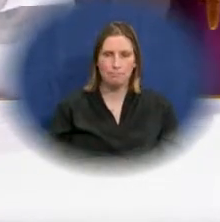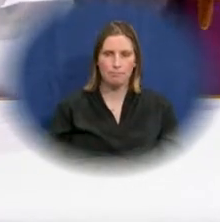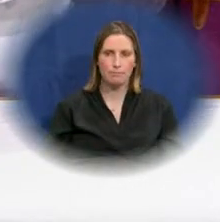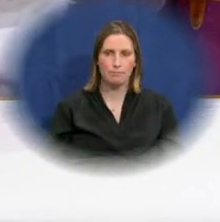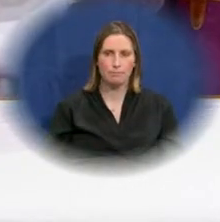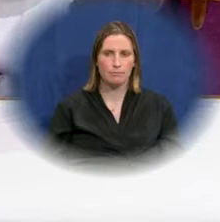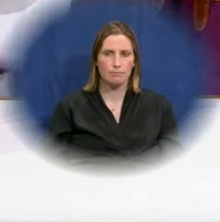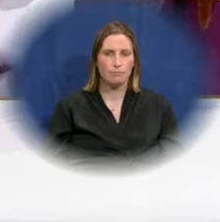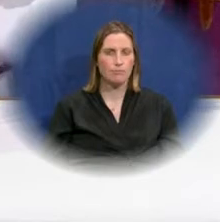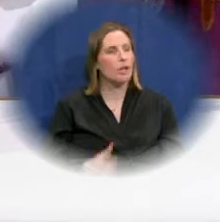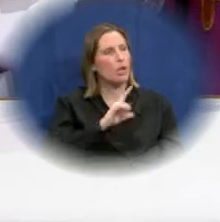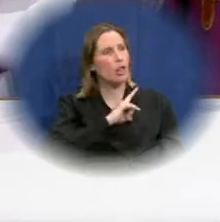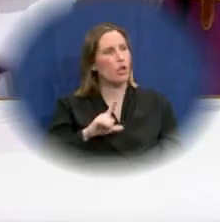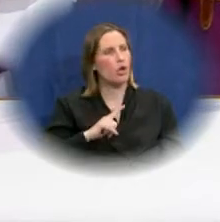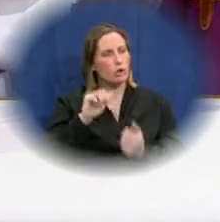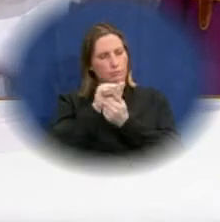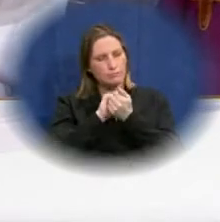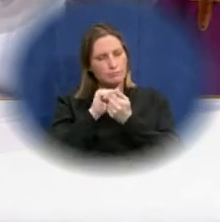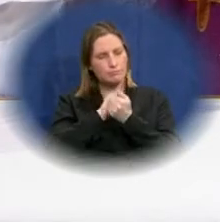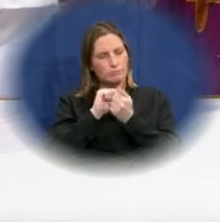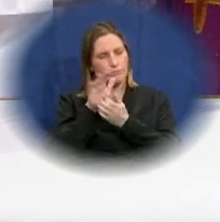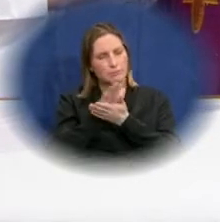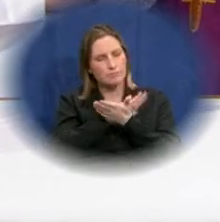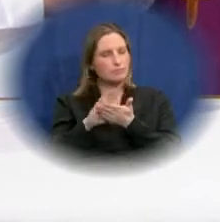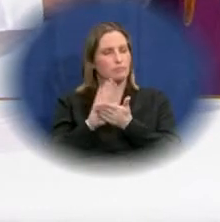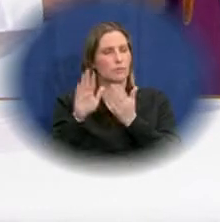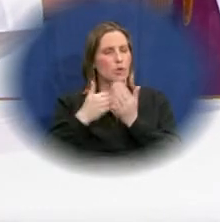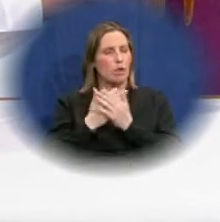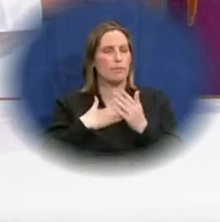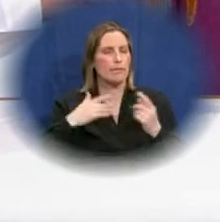Lord, wash away my iniquities and cleanse me from my sins.